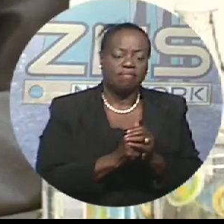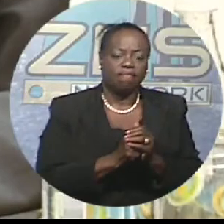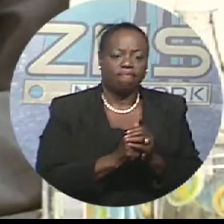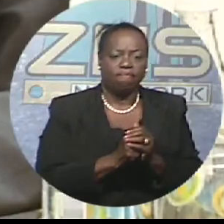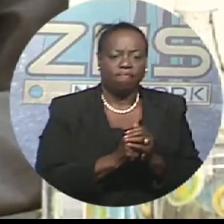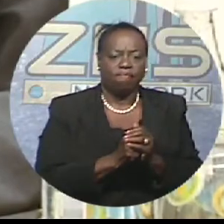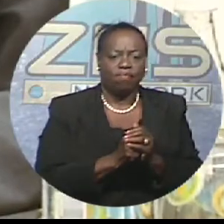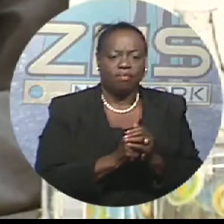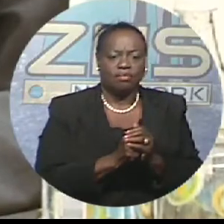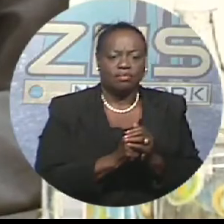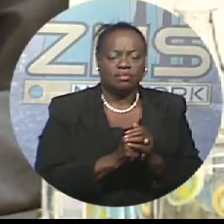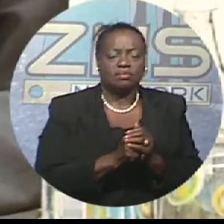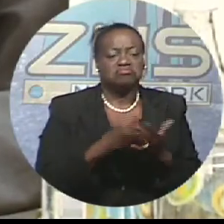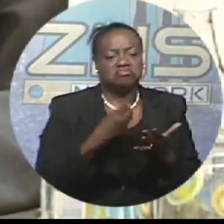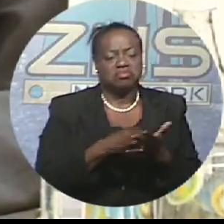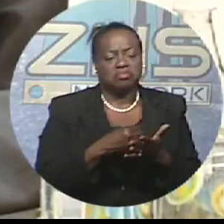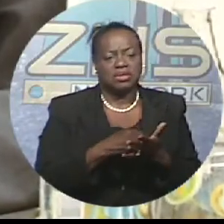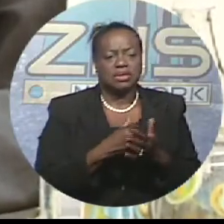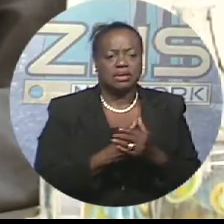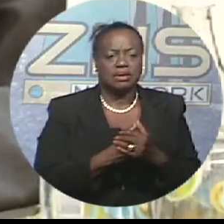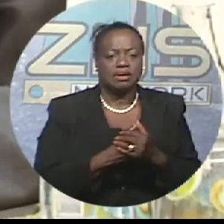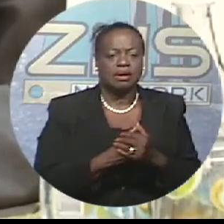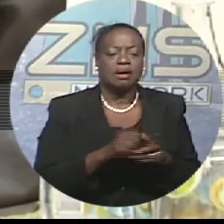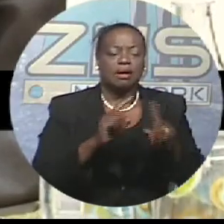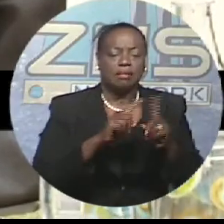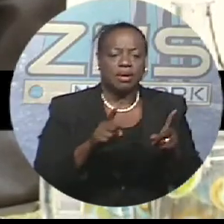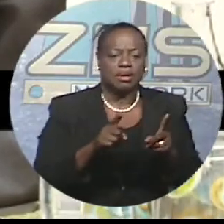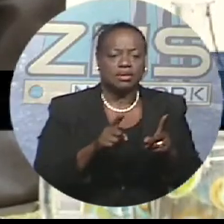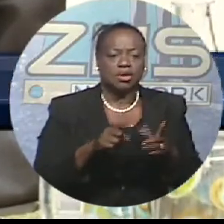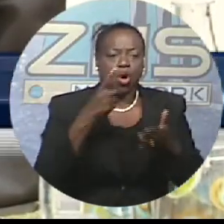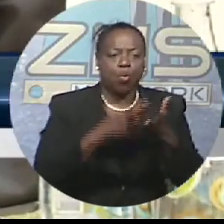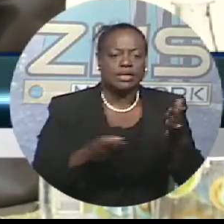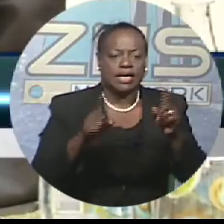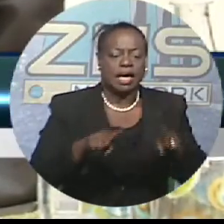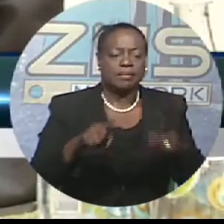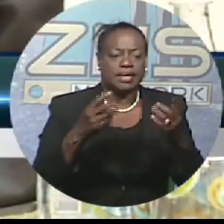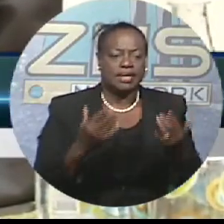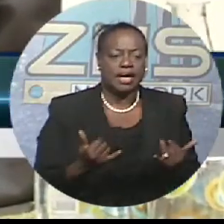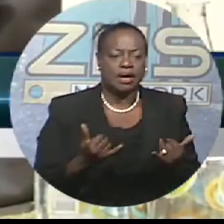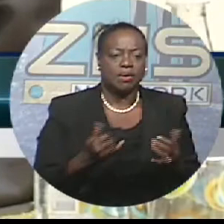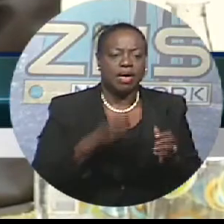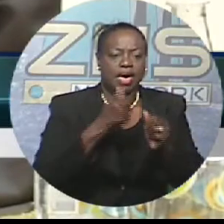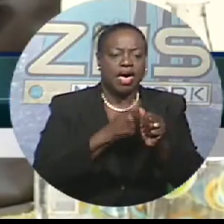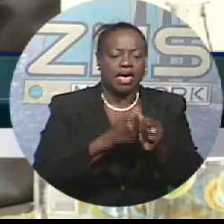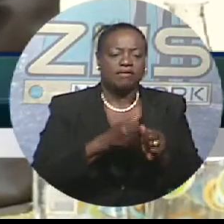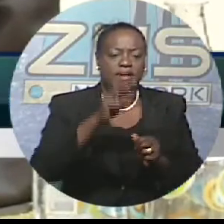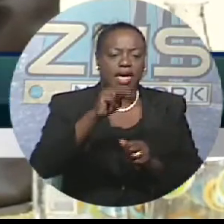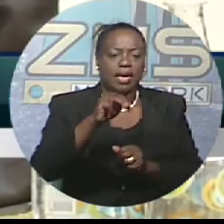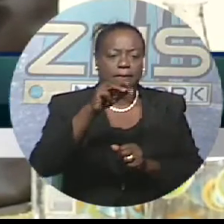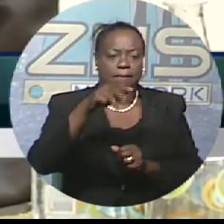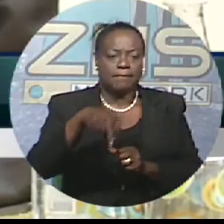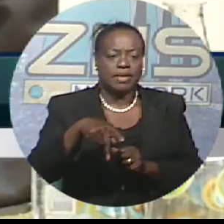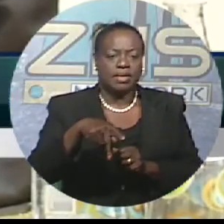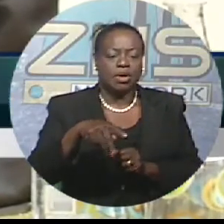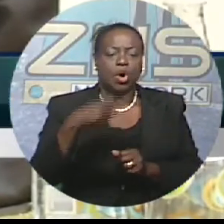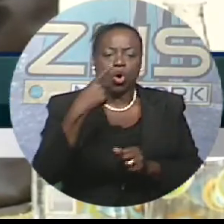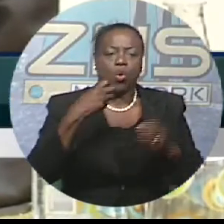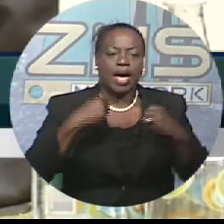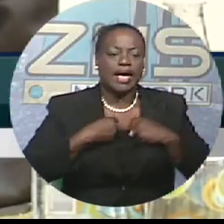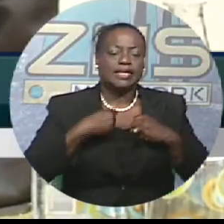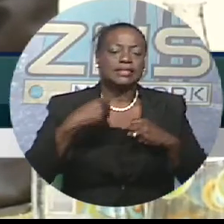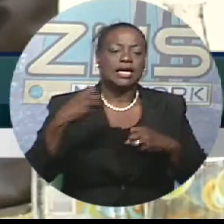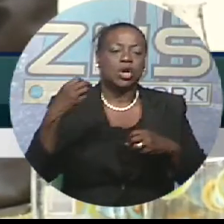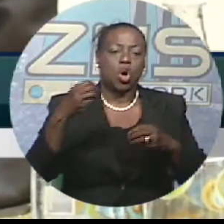transparent, and salary. But definitely what is happening now is every single member of Parliament who has an office will tell you that